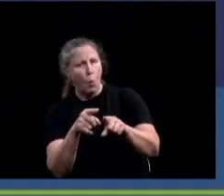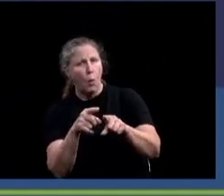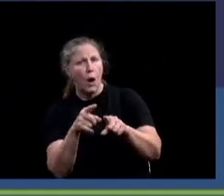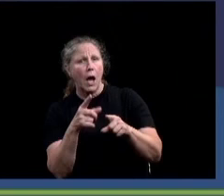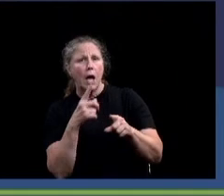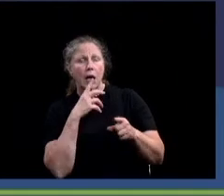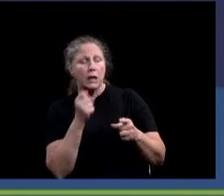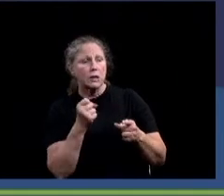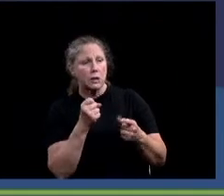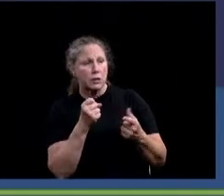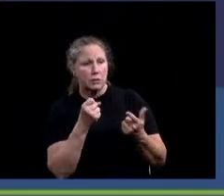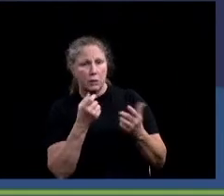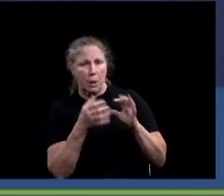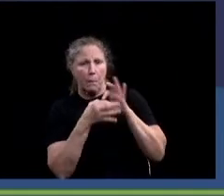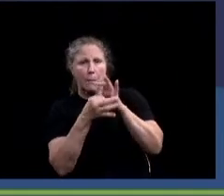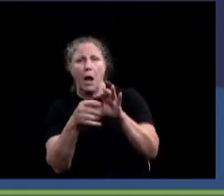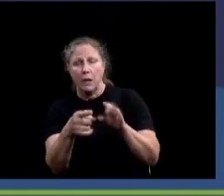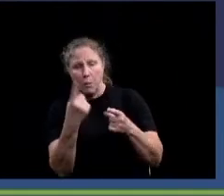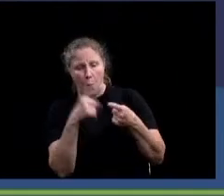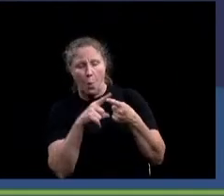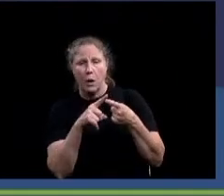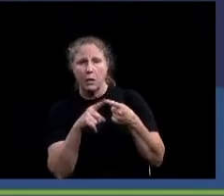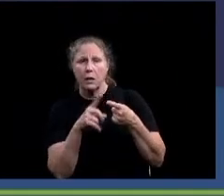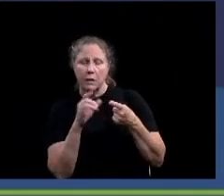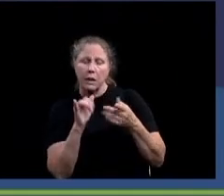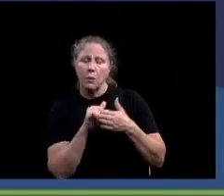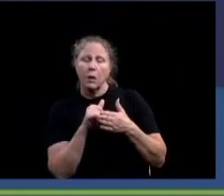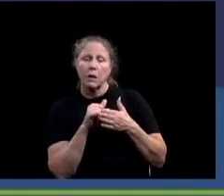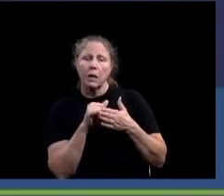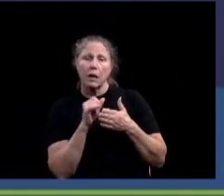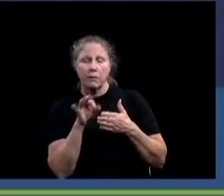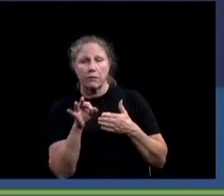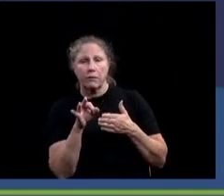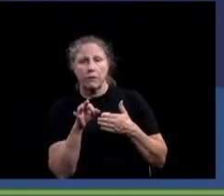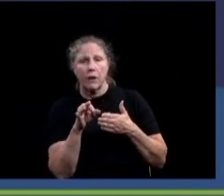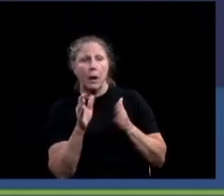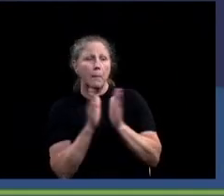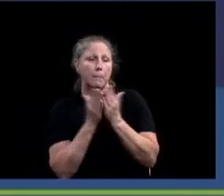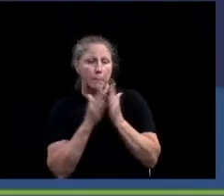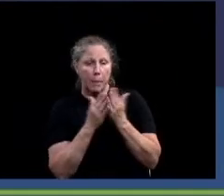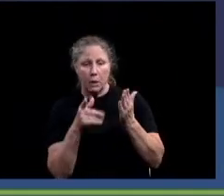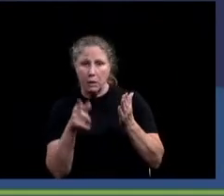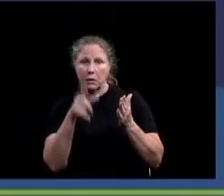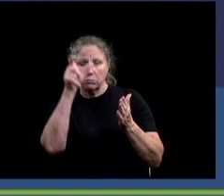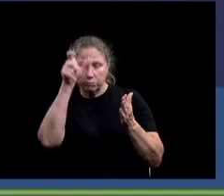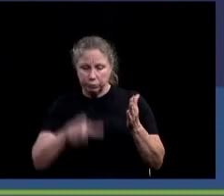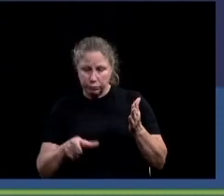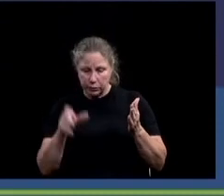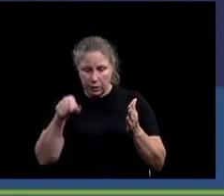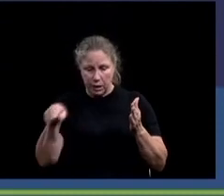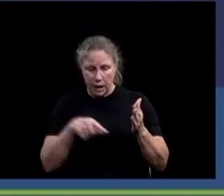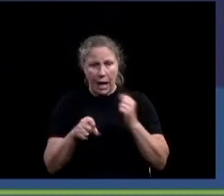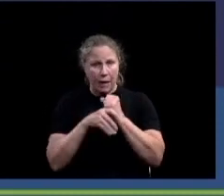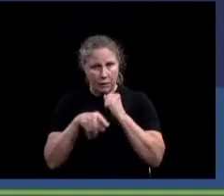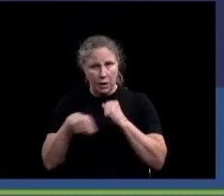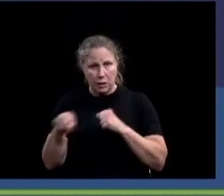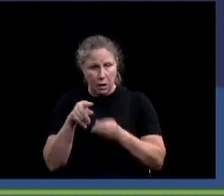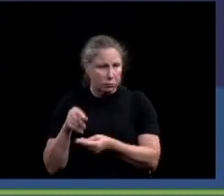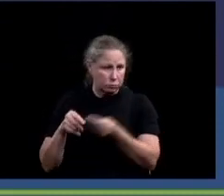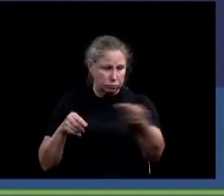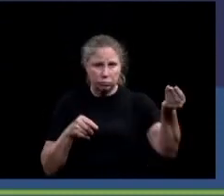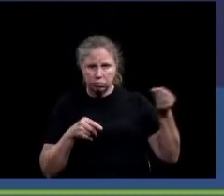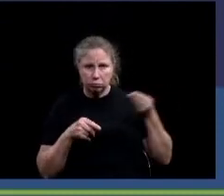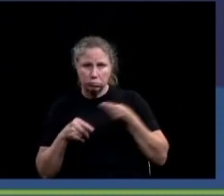way, if a ad book or something should happen to pass through at an event, it's just a flying W that's amazing that